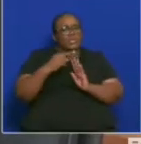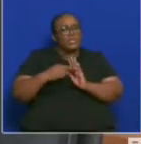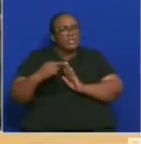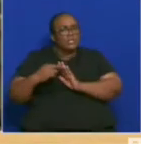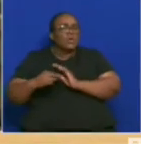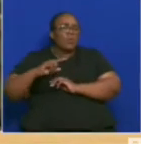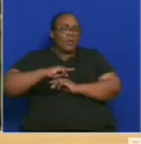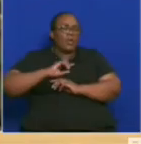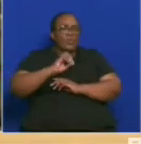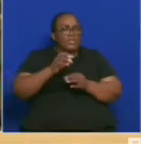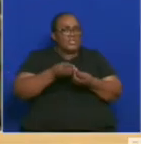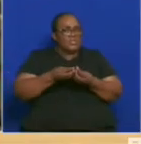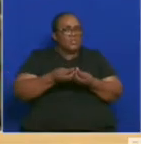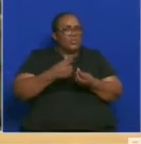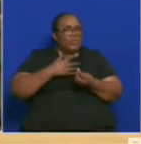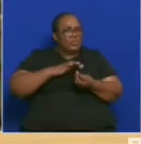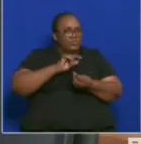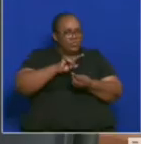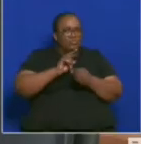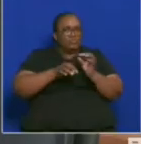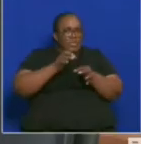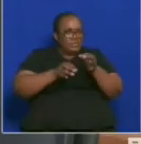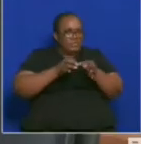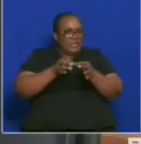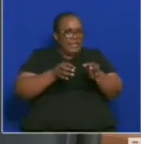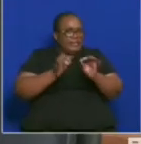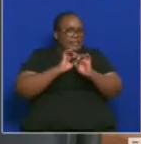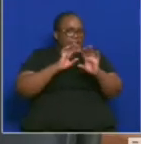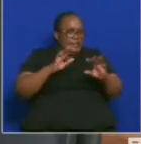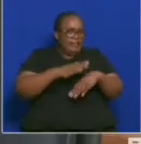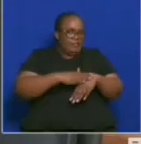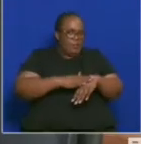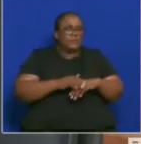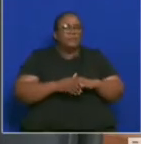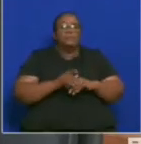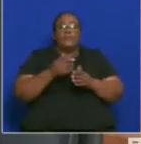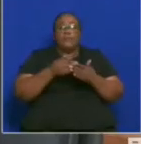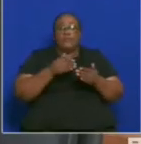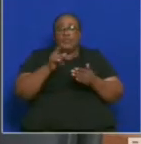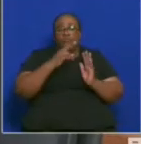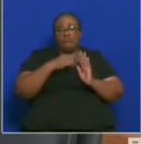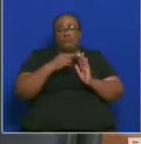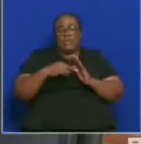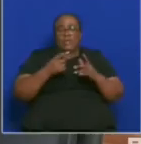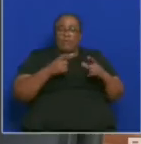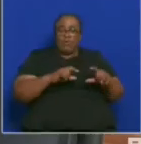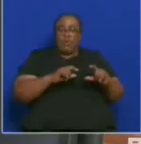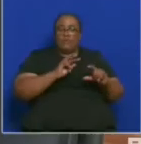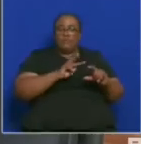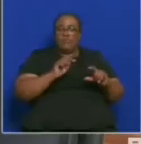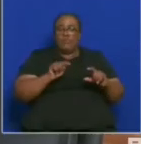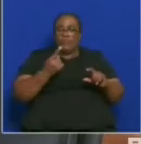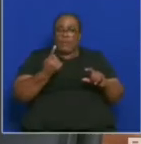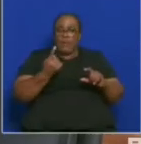say. So before you read in to the record of paragraph 2.1, the